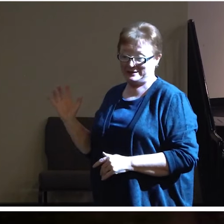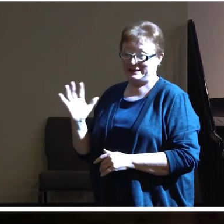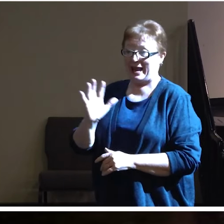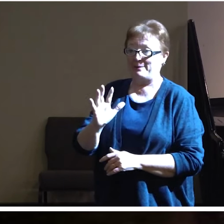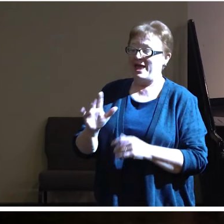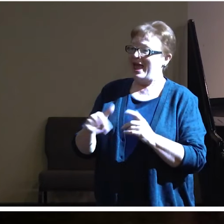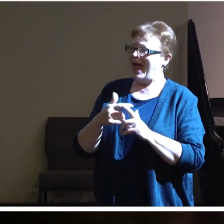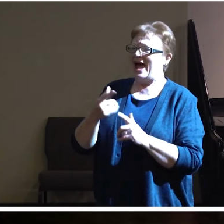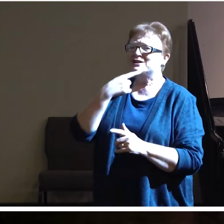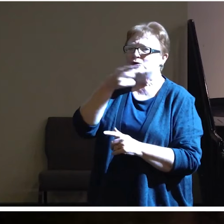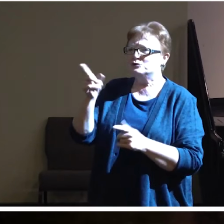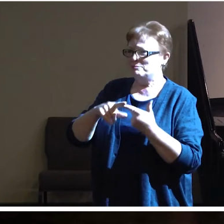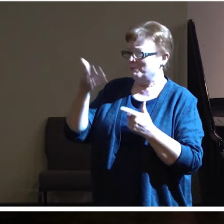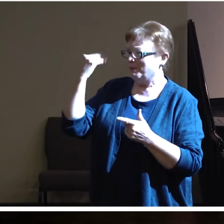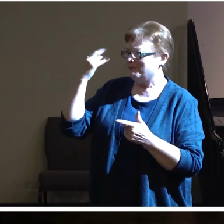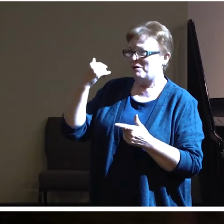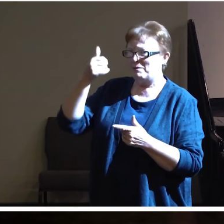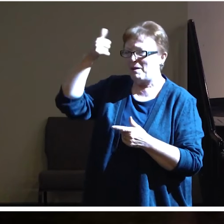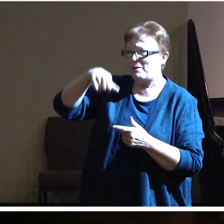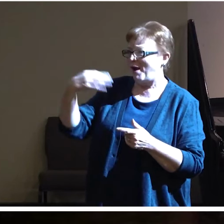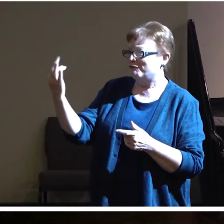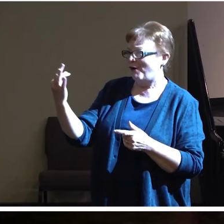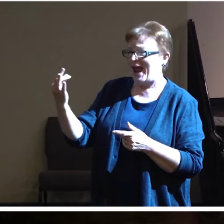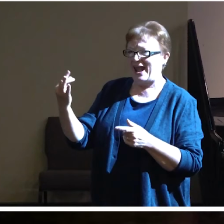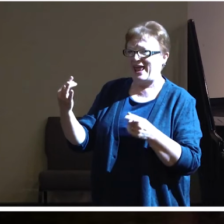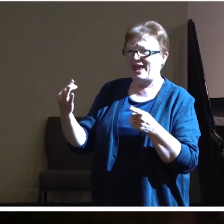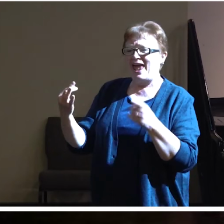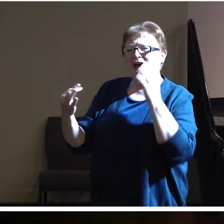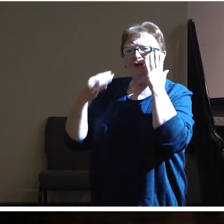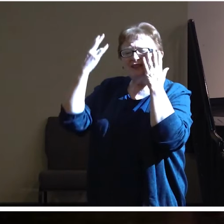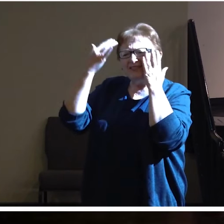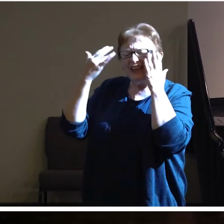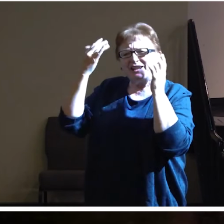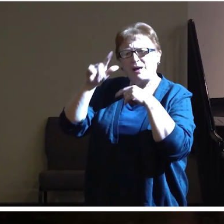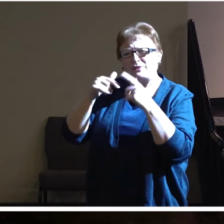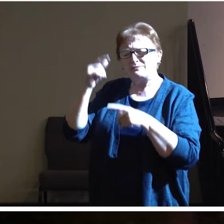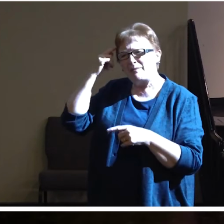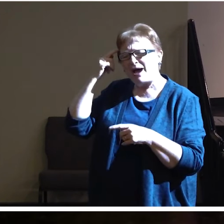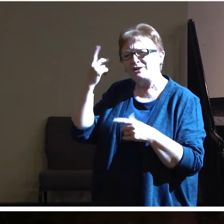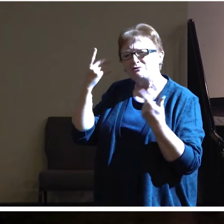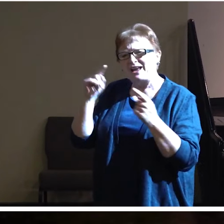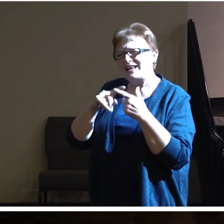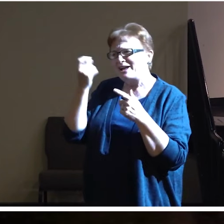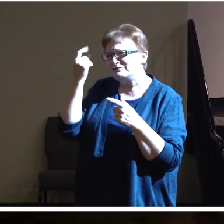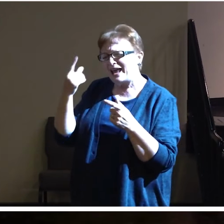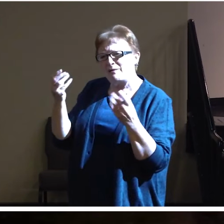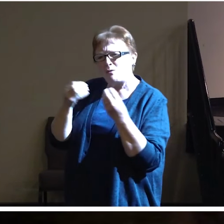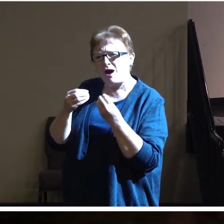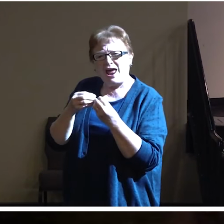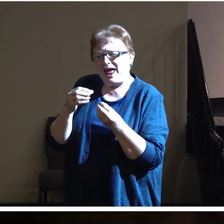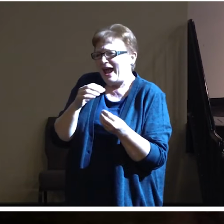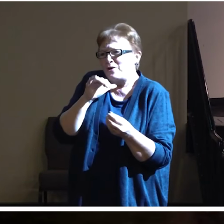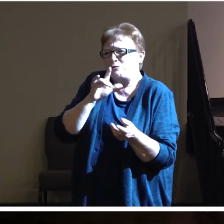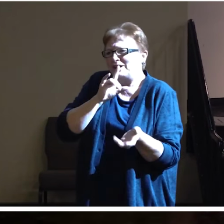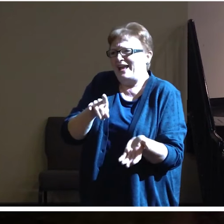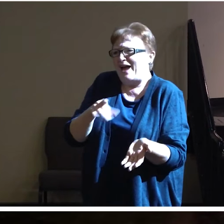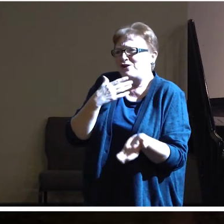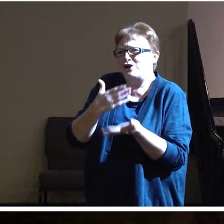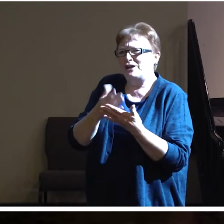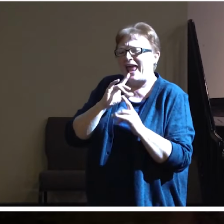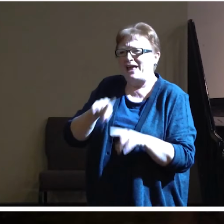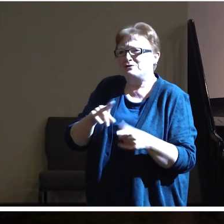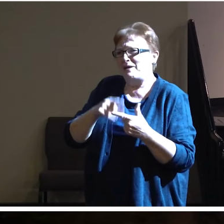to you on Friday, and I'm thinking about this in my mind, trying to understand it further. I don't have a great answer for